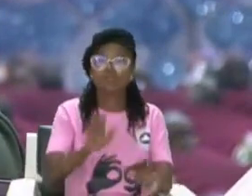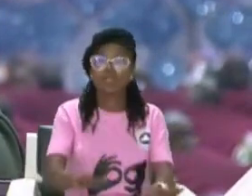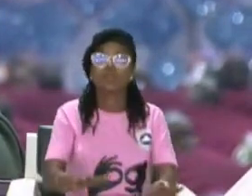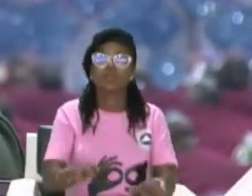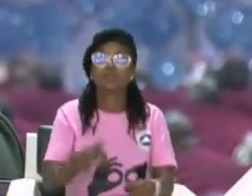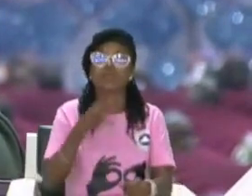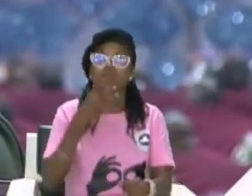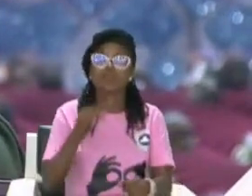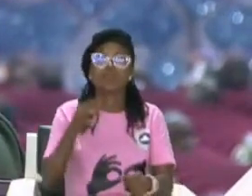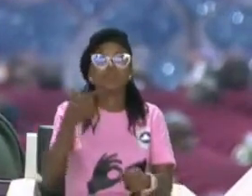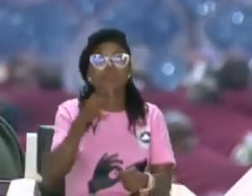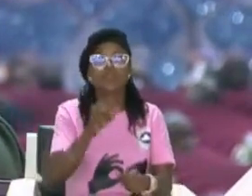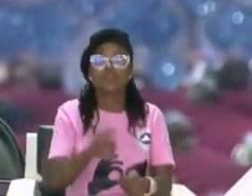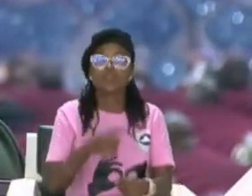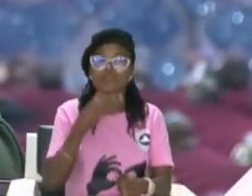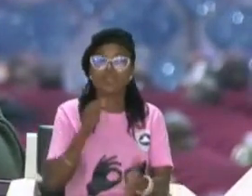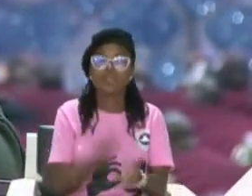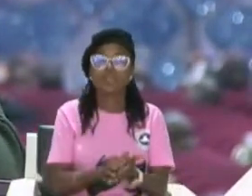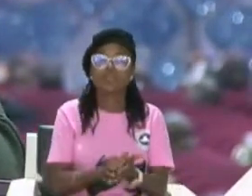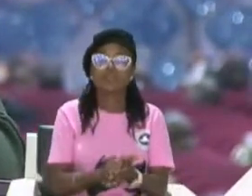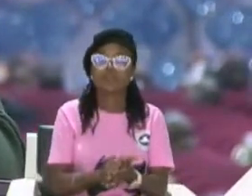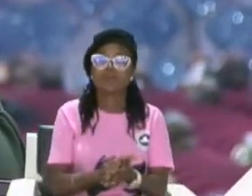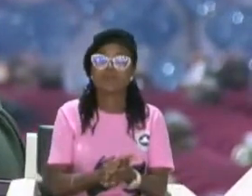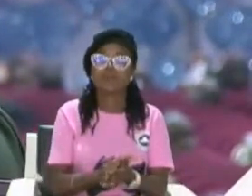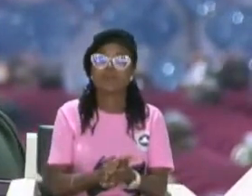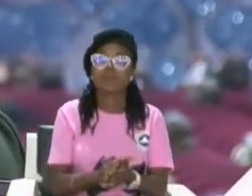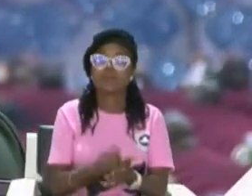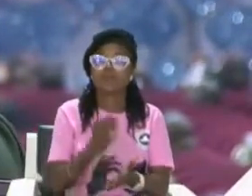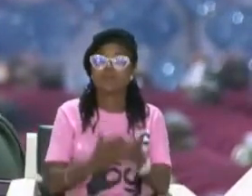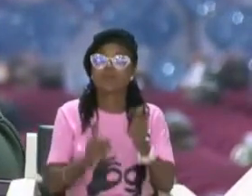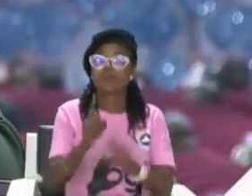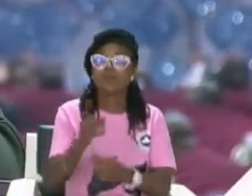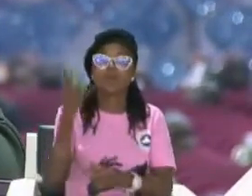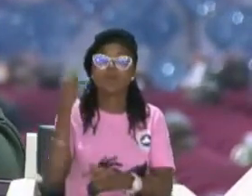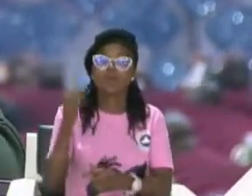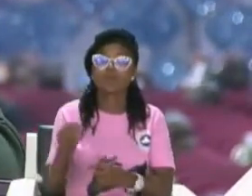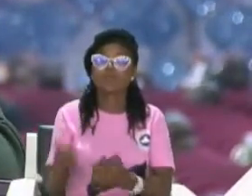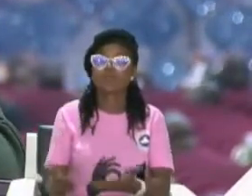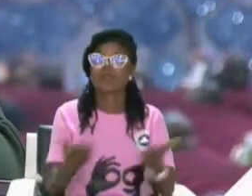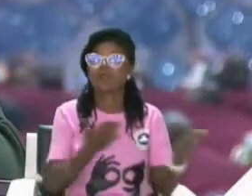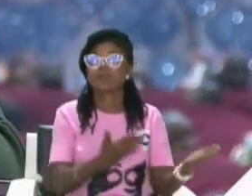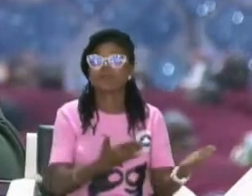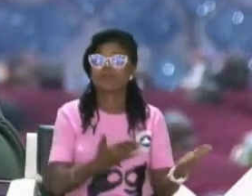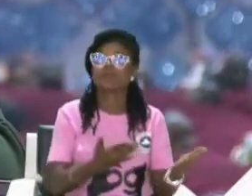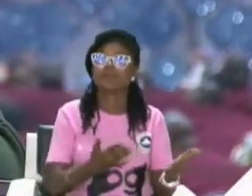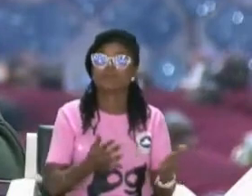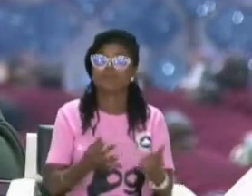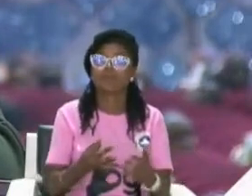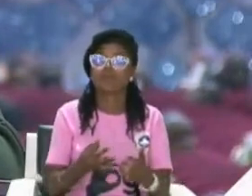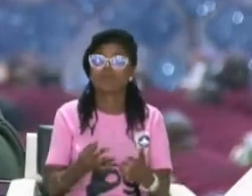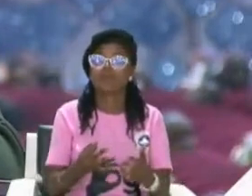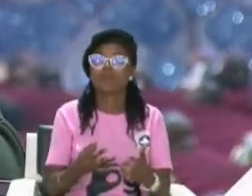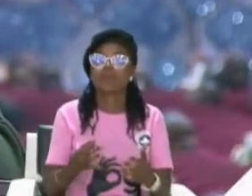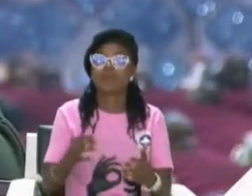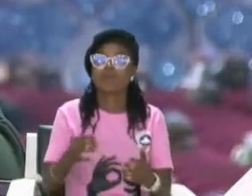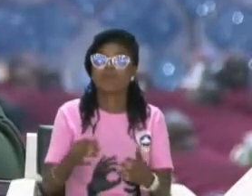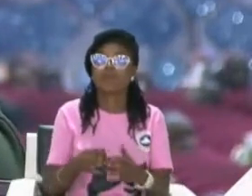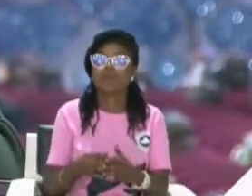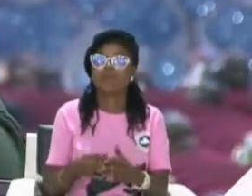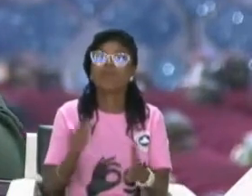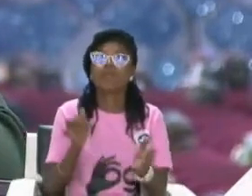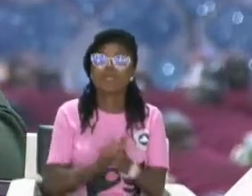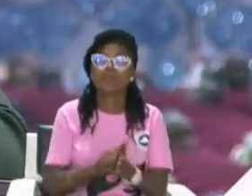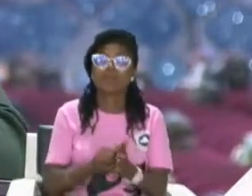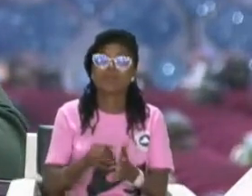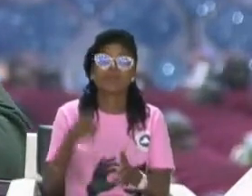made a mention of it during the service, that someone was carrying something, I remember, that